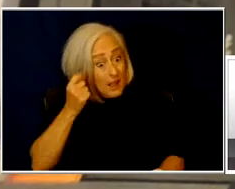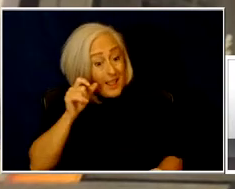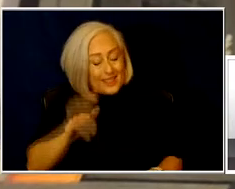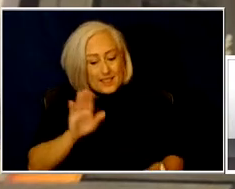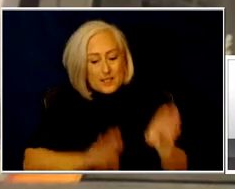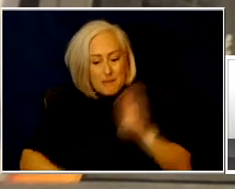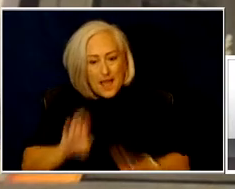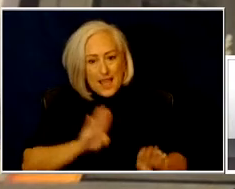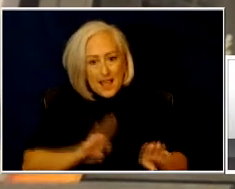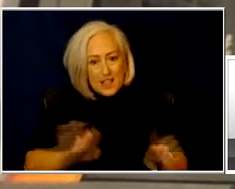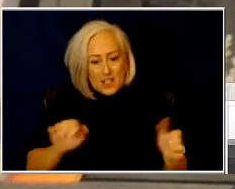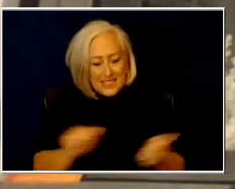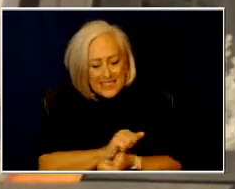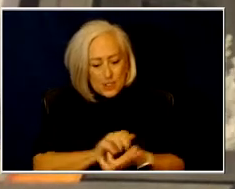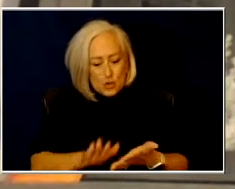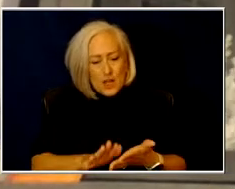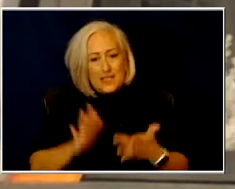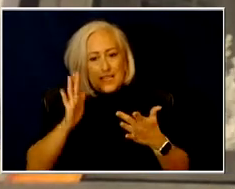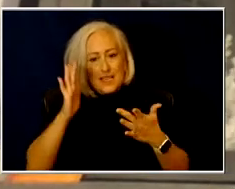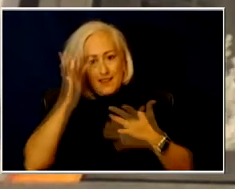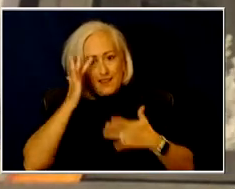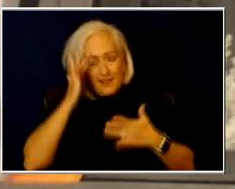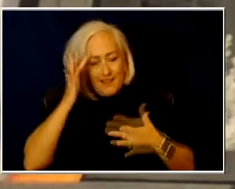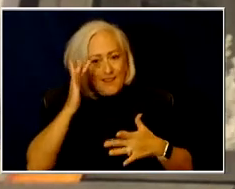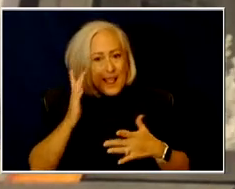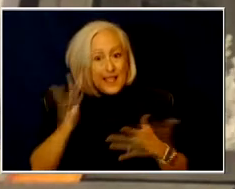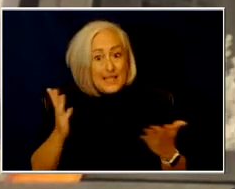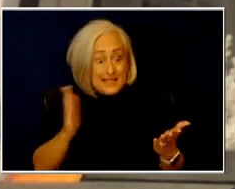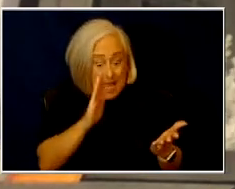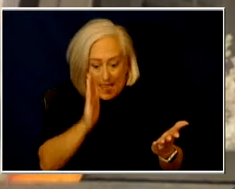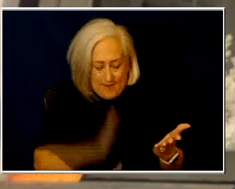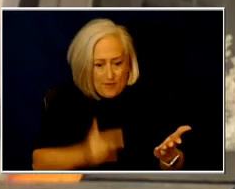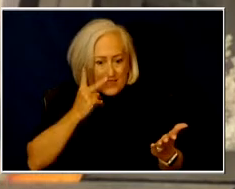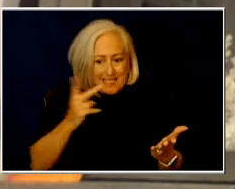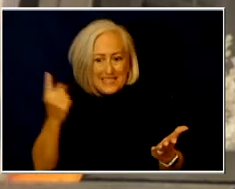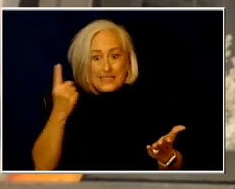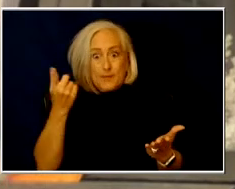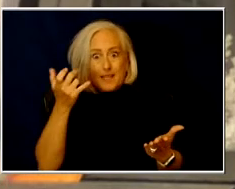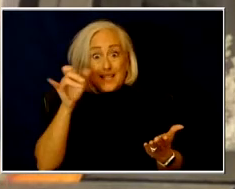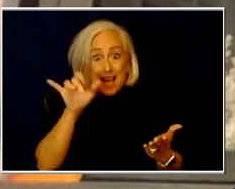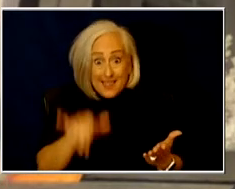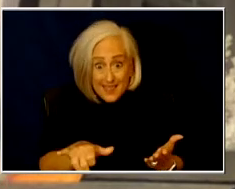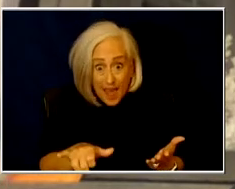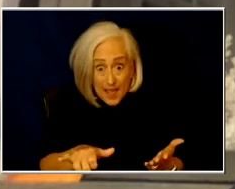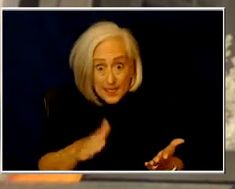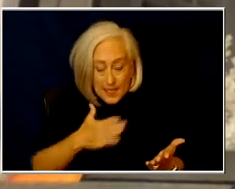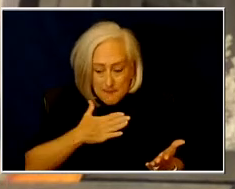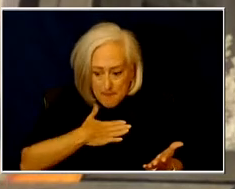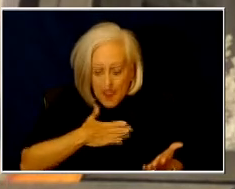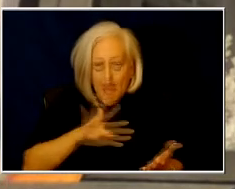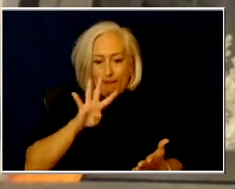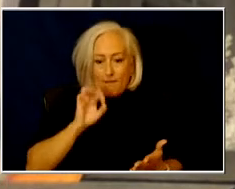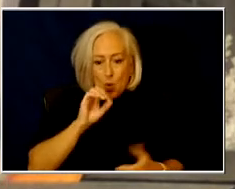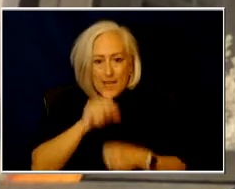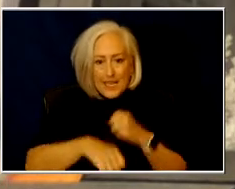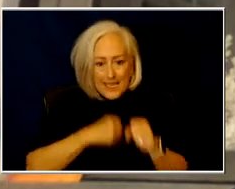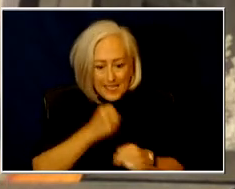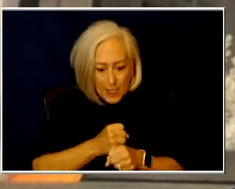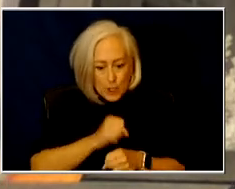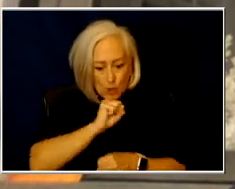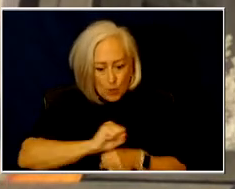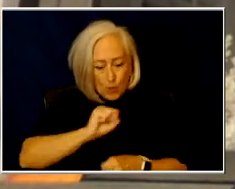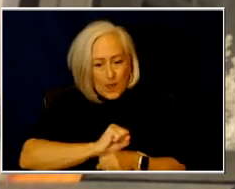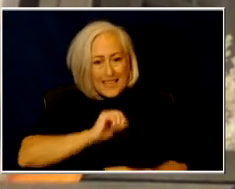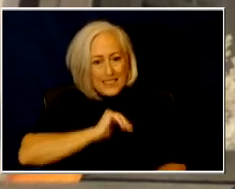virus it truly is I have never seen something like this in my 40-year career so